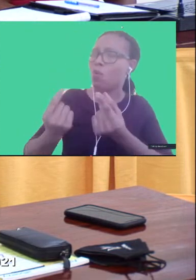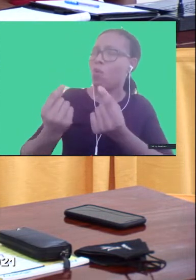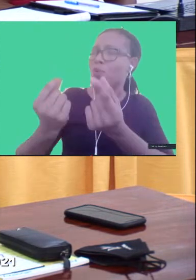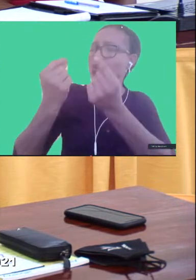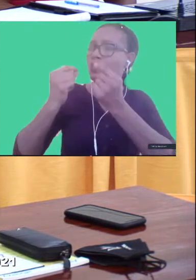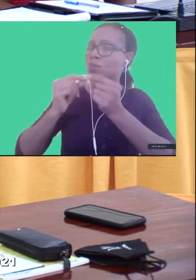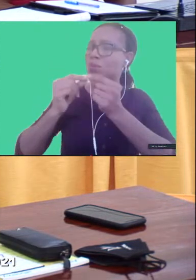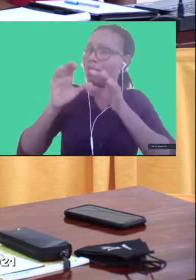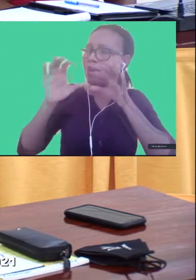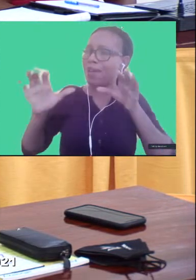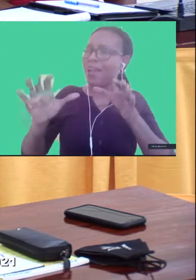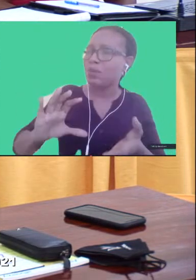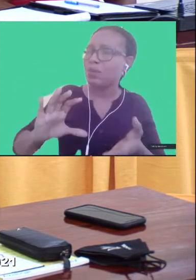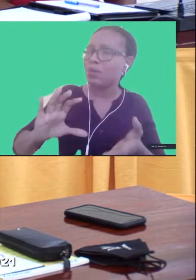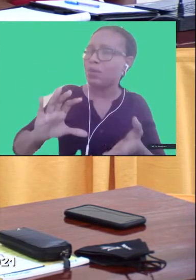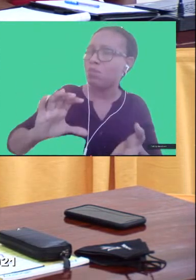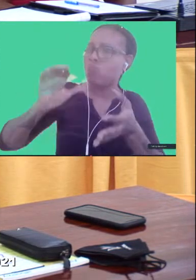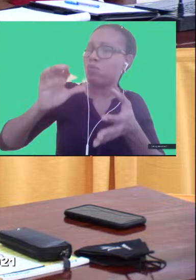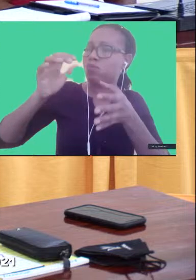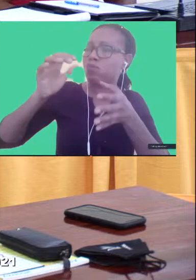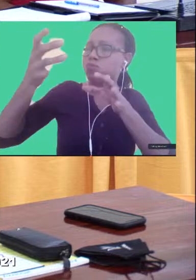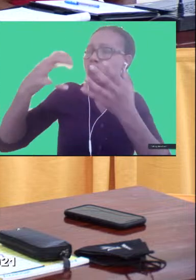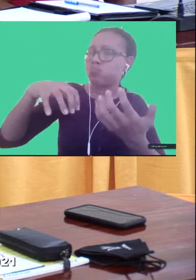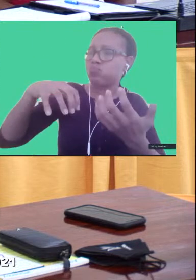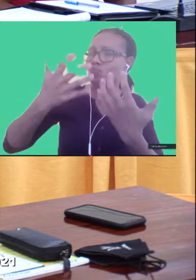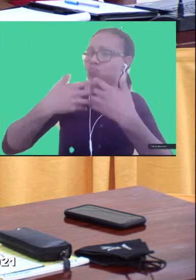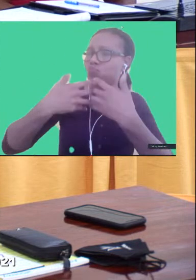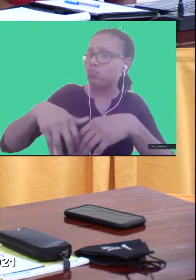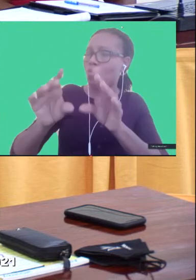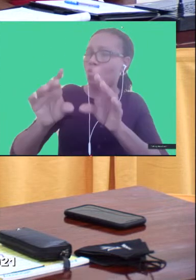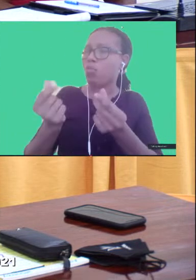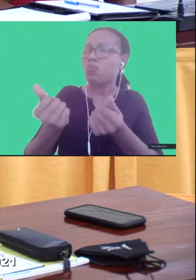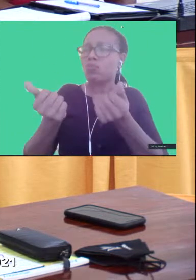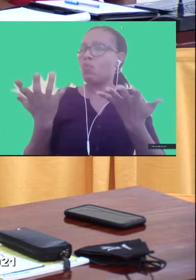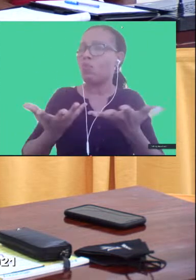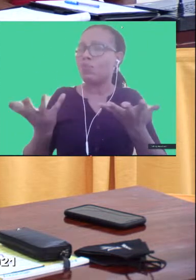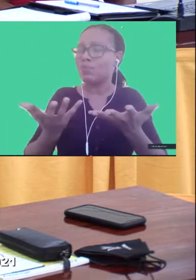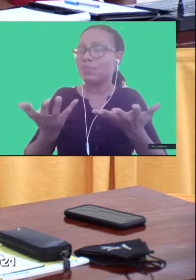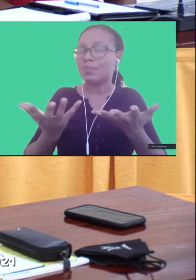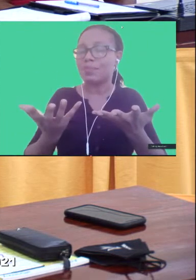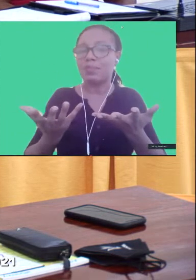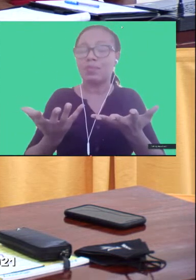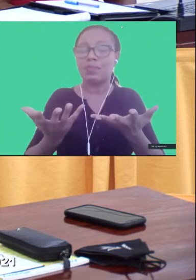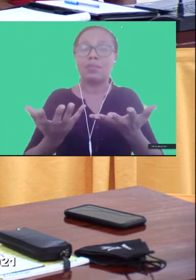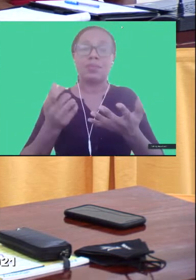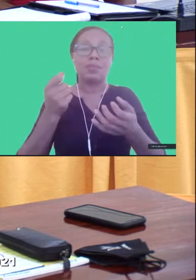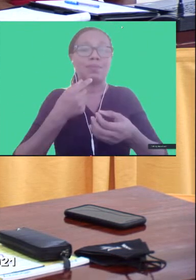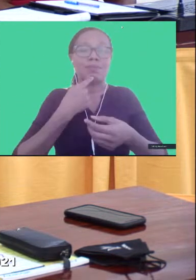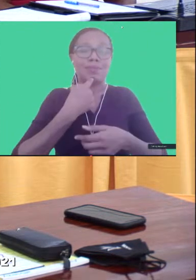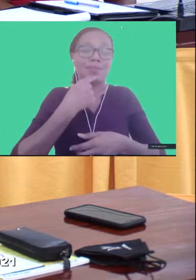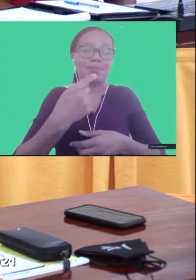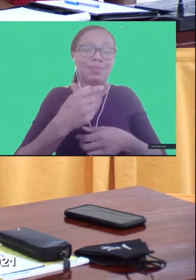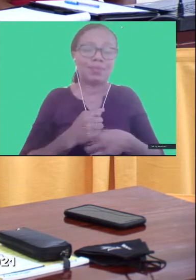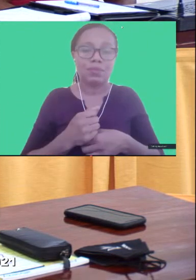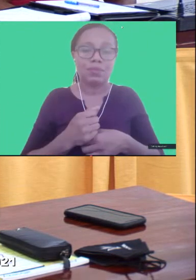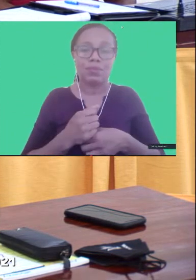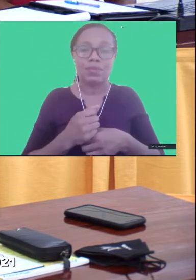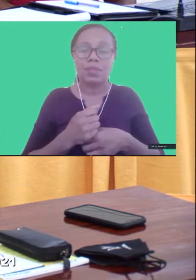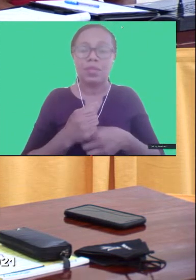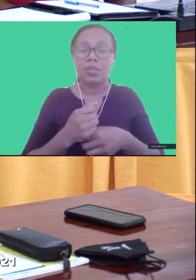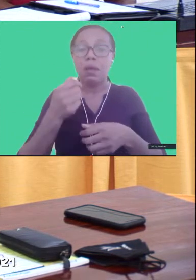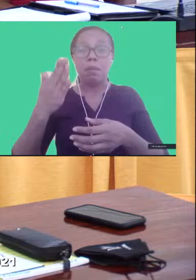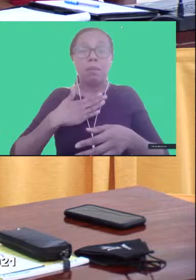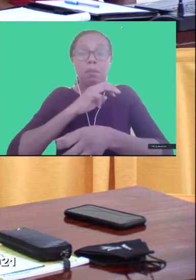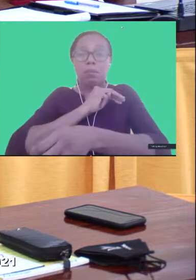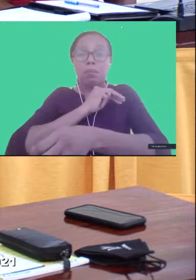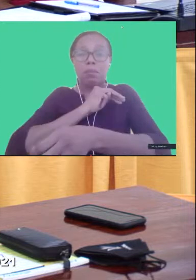clear. The ministry has outlined a vision for 2030 as being the point at which we draw the line